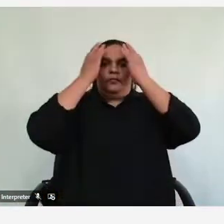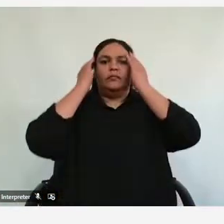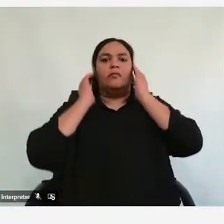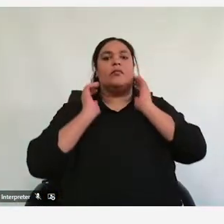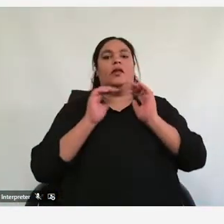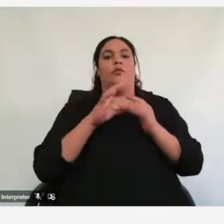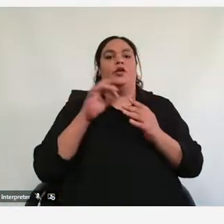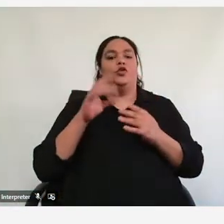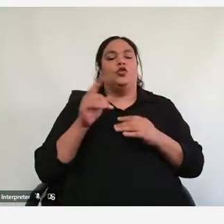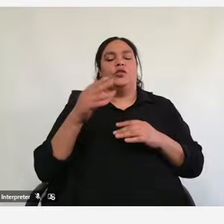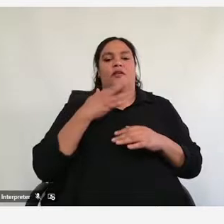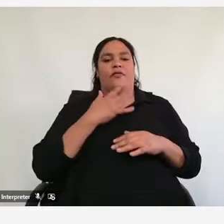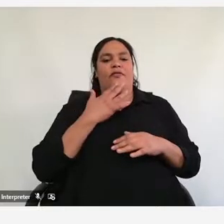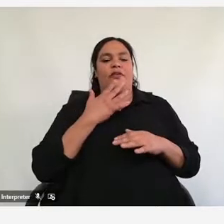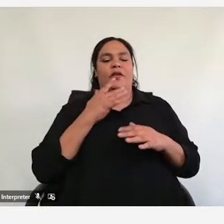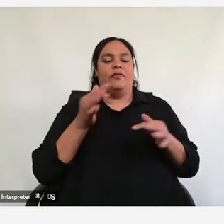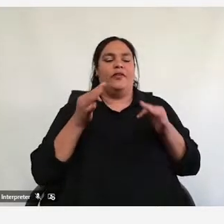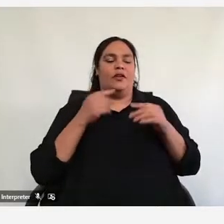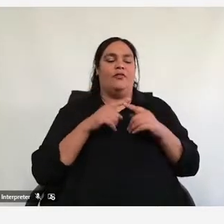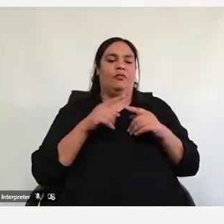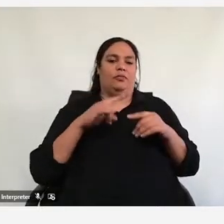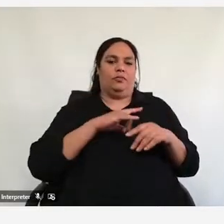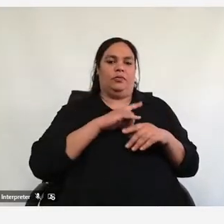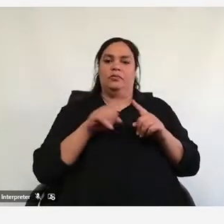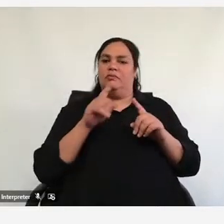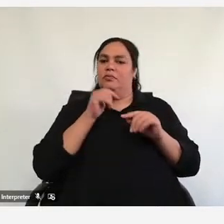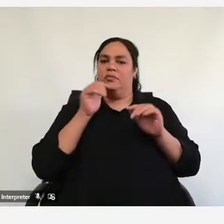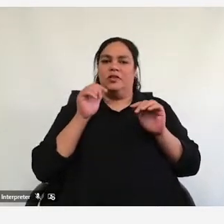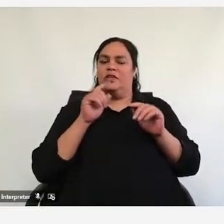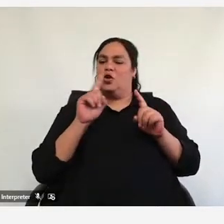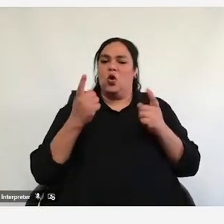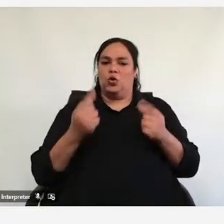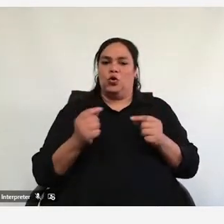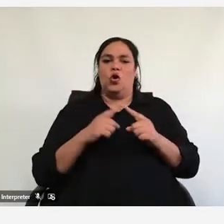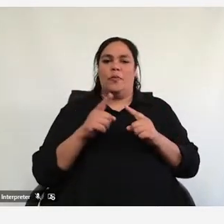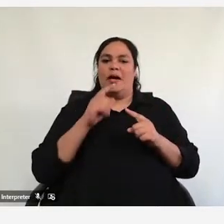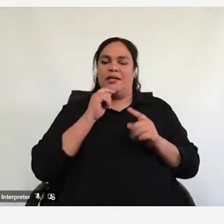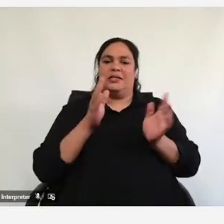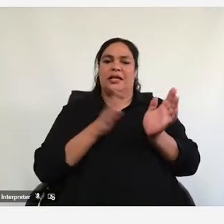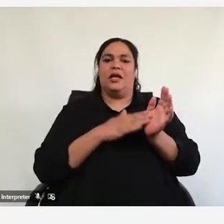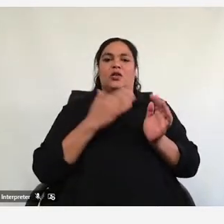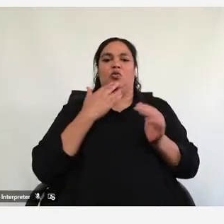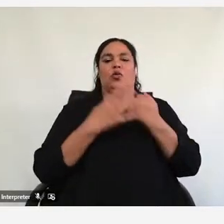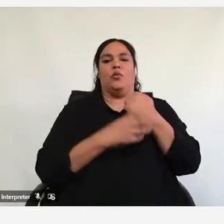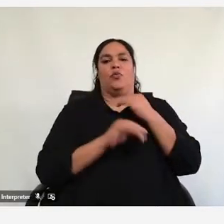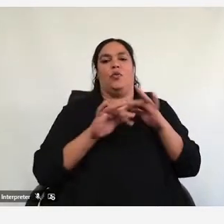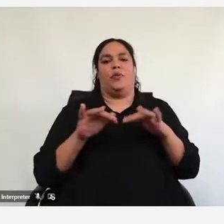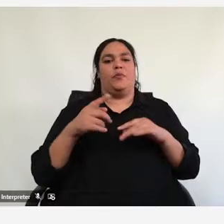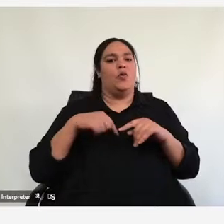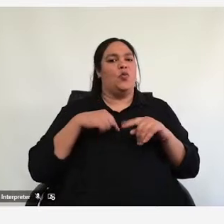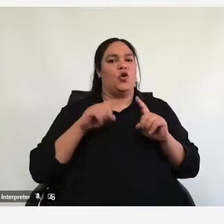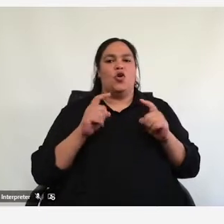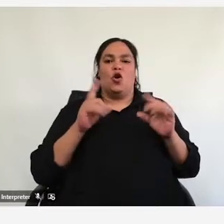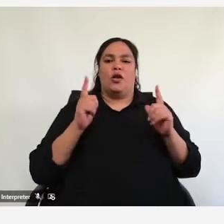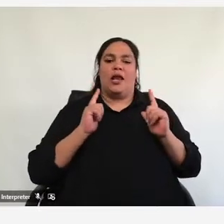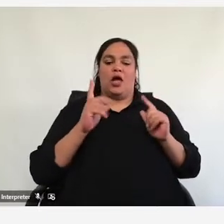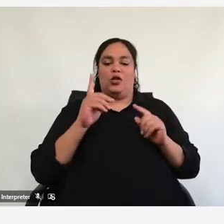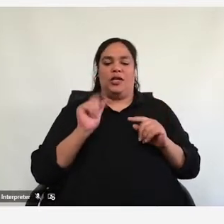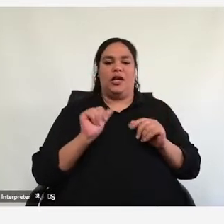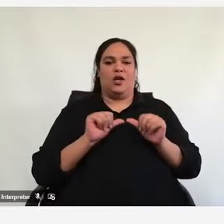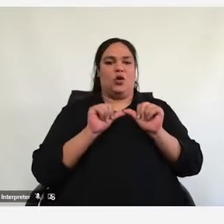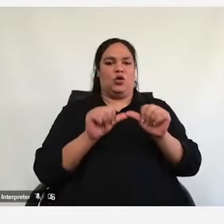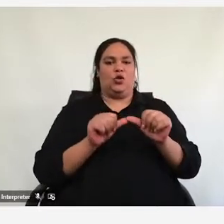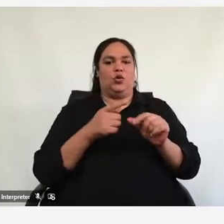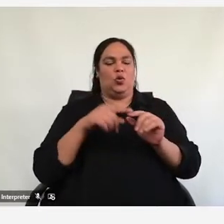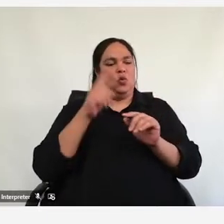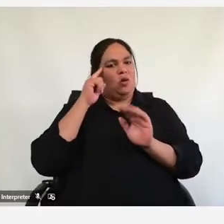over public health. This is not just incompetence, it is treason against the poor. We cannot allow the DA to continue